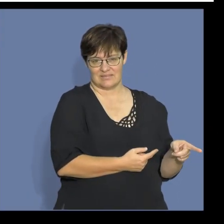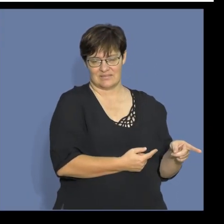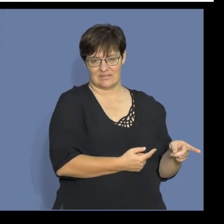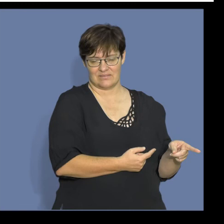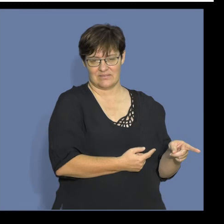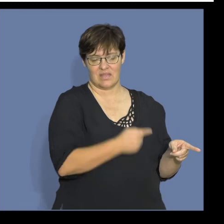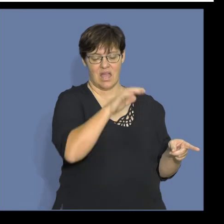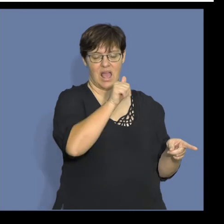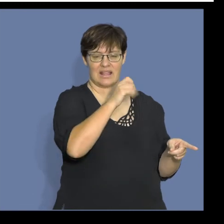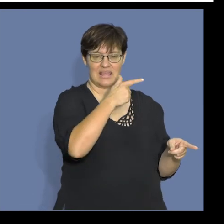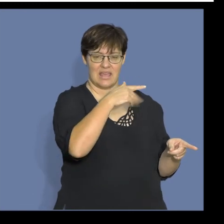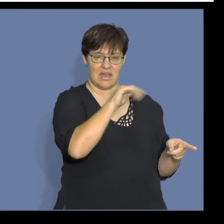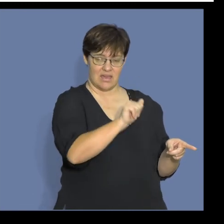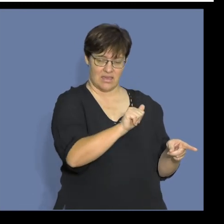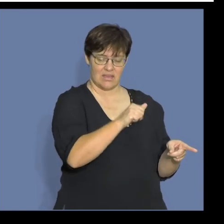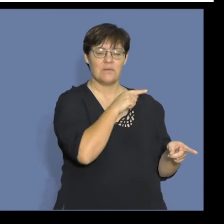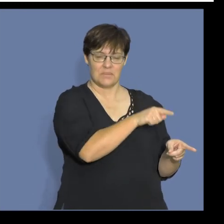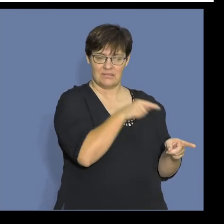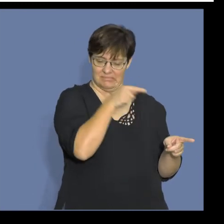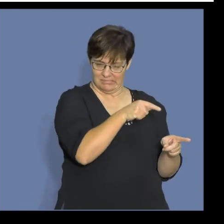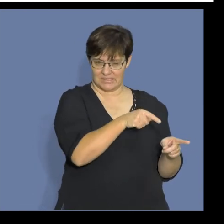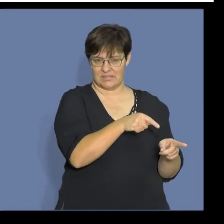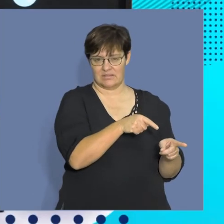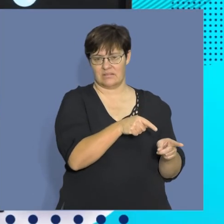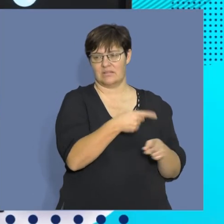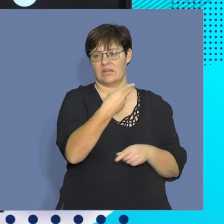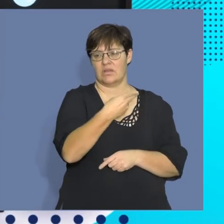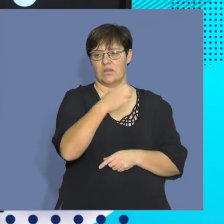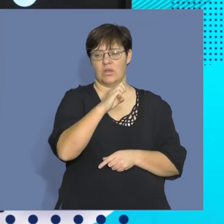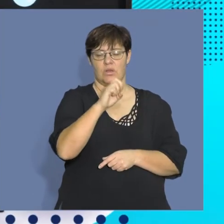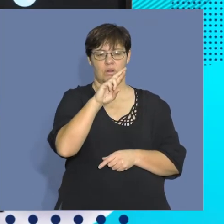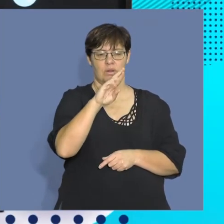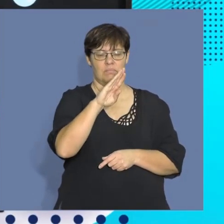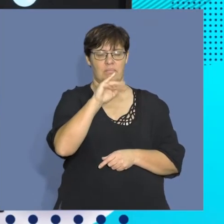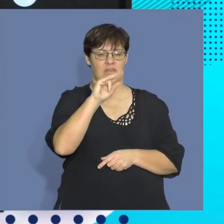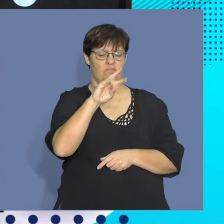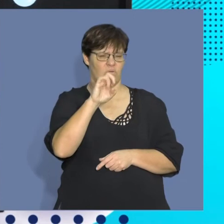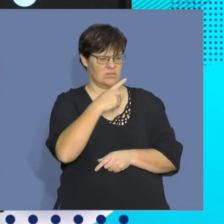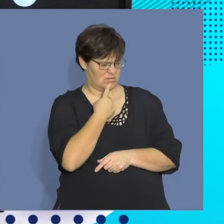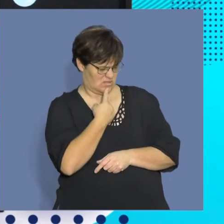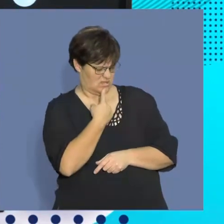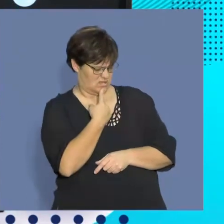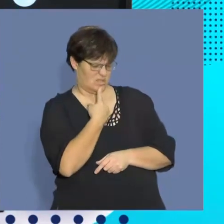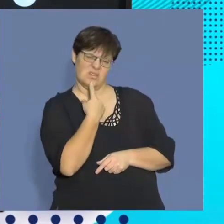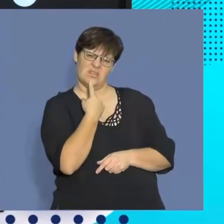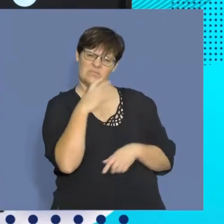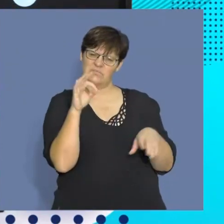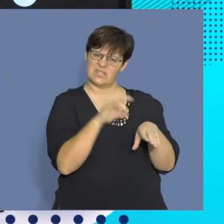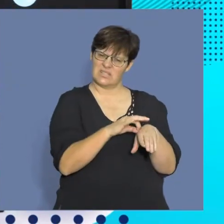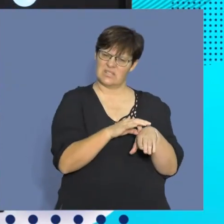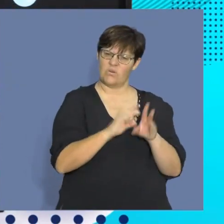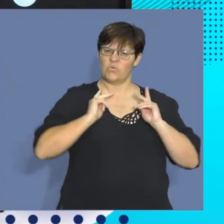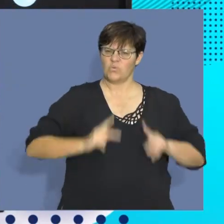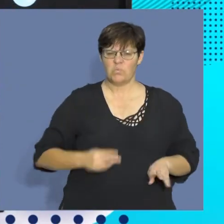the plant material, the algae, so we regard these as your herbivores. Yes, I know some of you might be thinking,